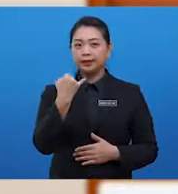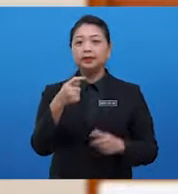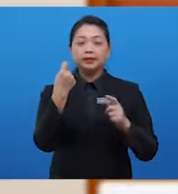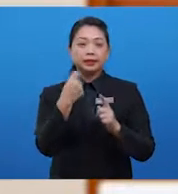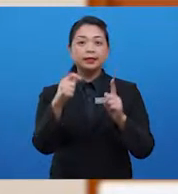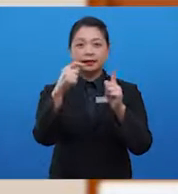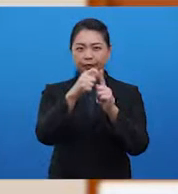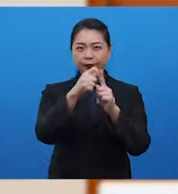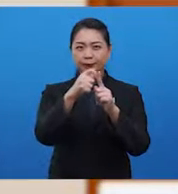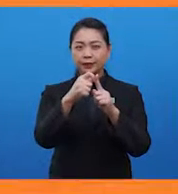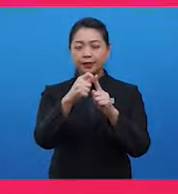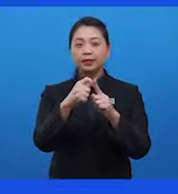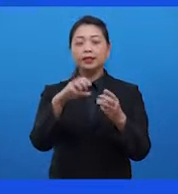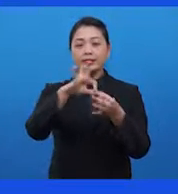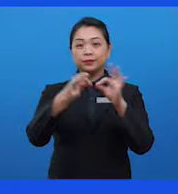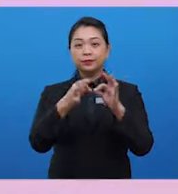inference refers to.